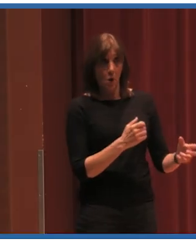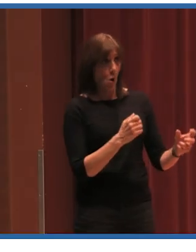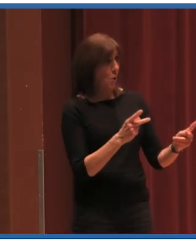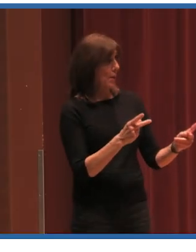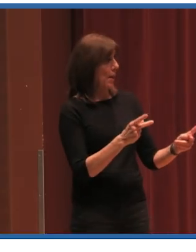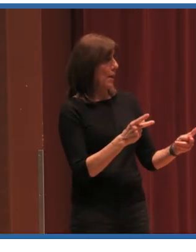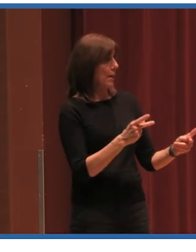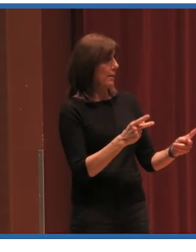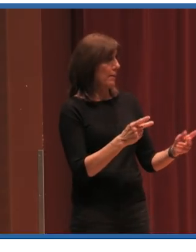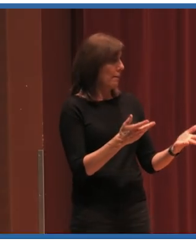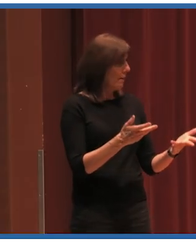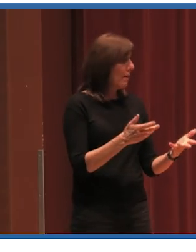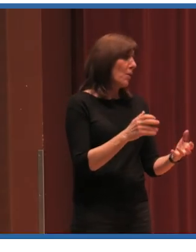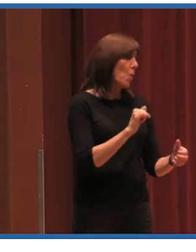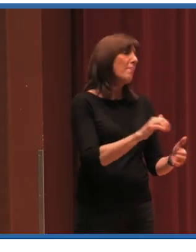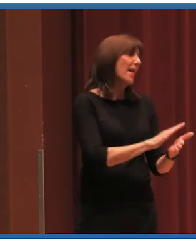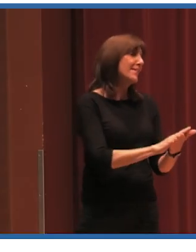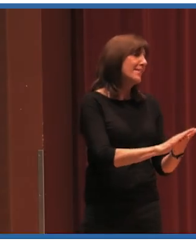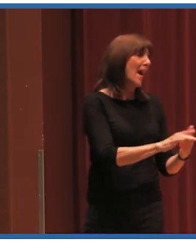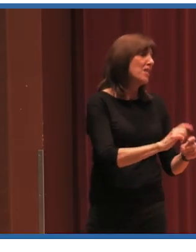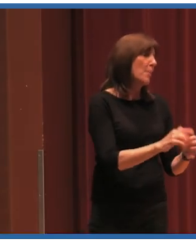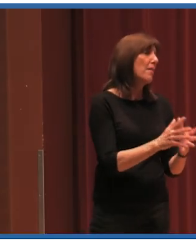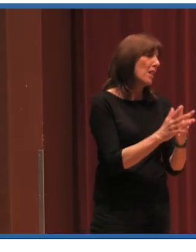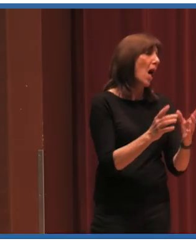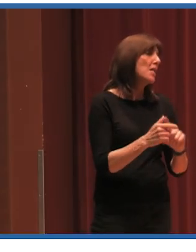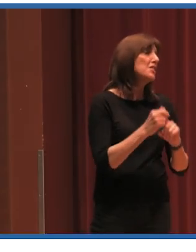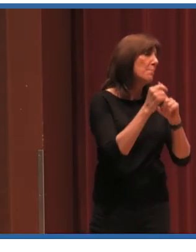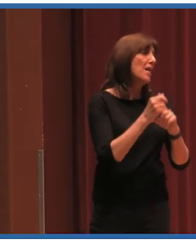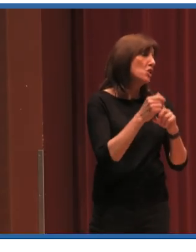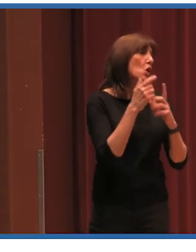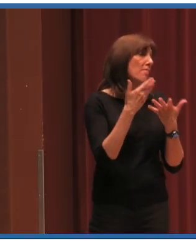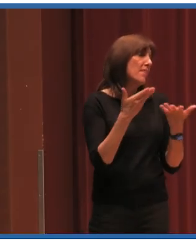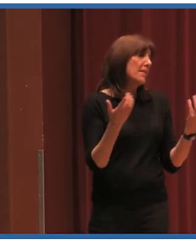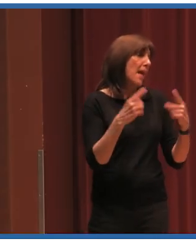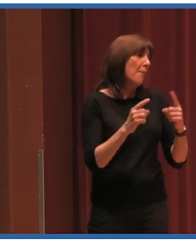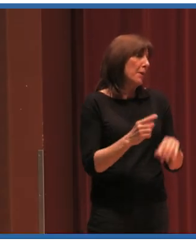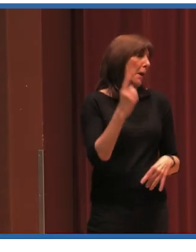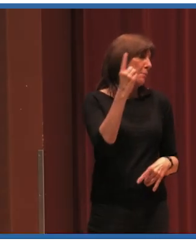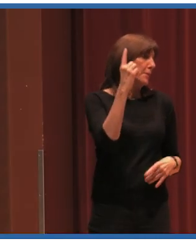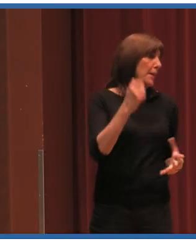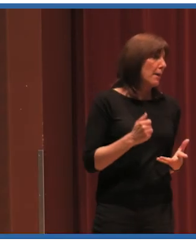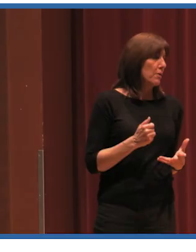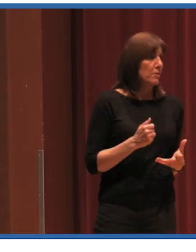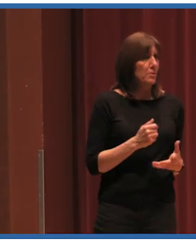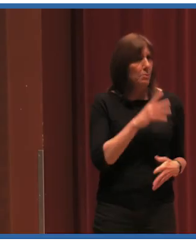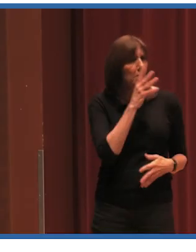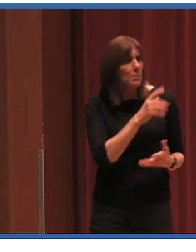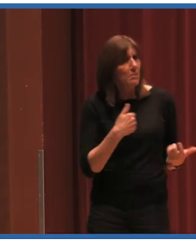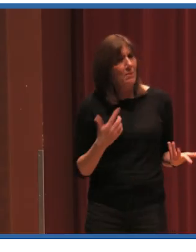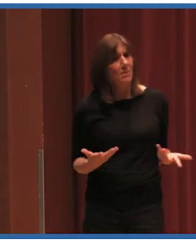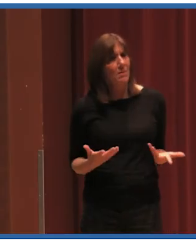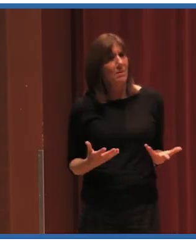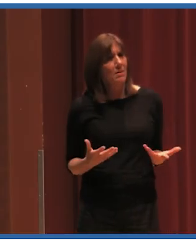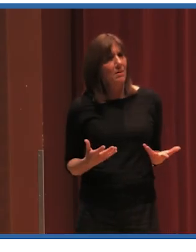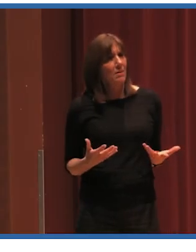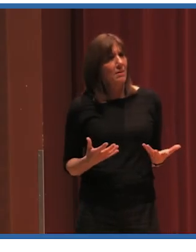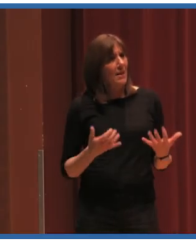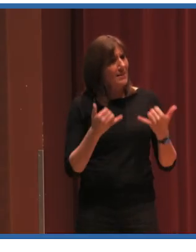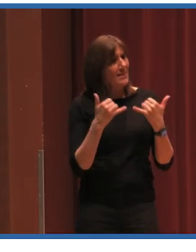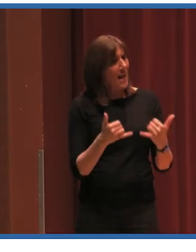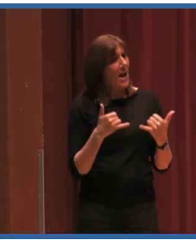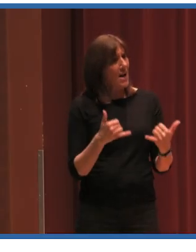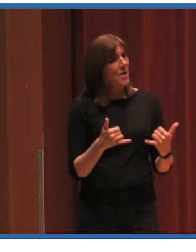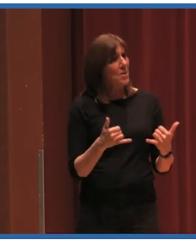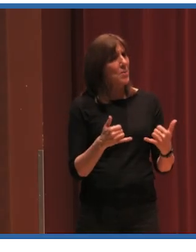head, that's nice, but there's a lot of special interests out there that are very powerful. Now is the